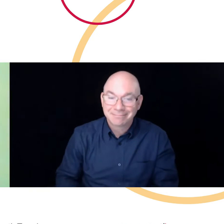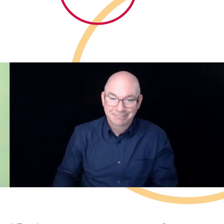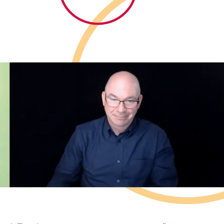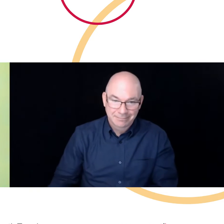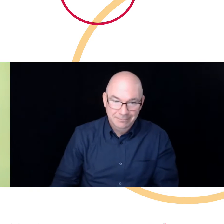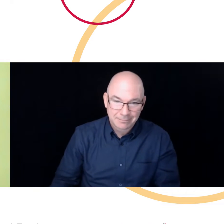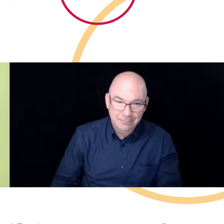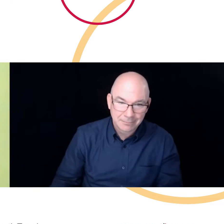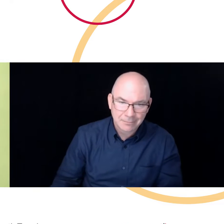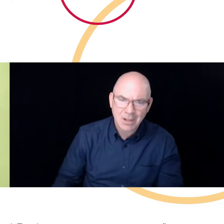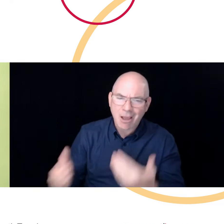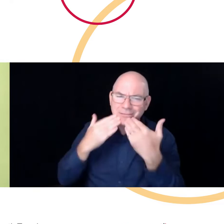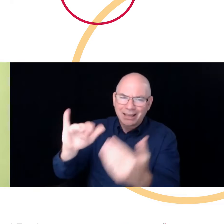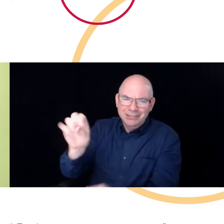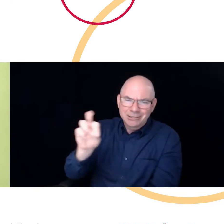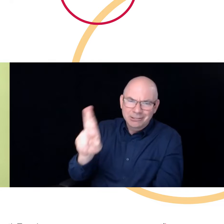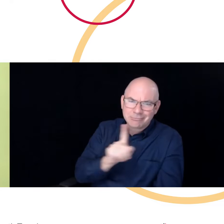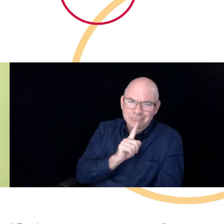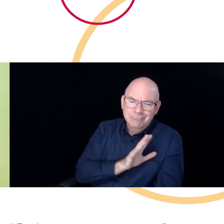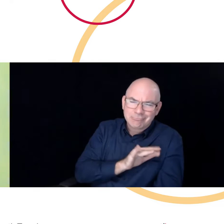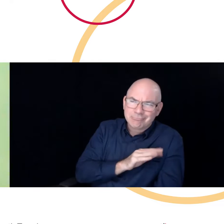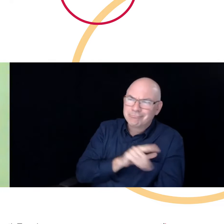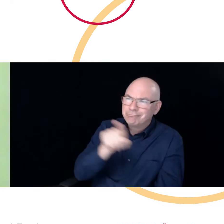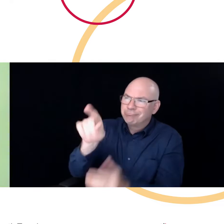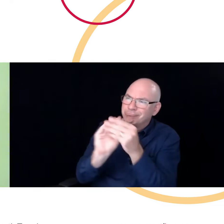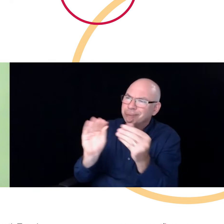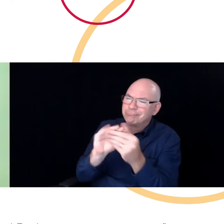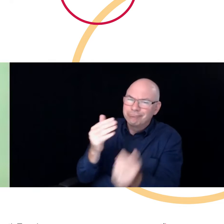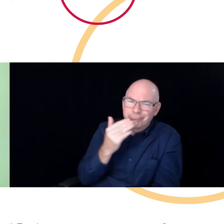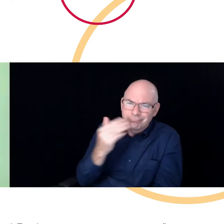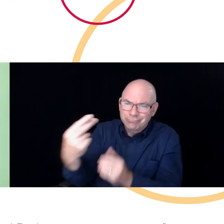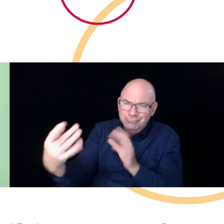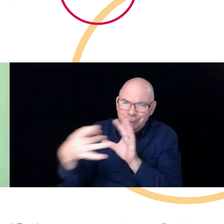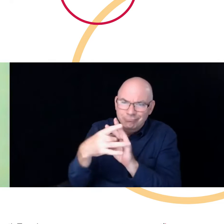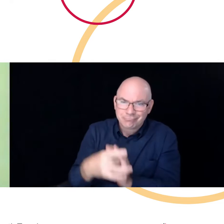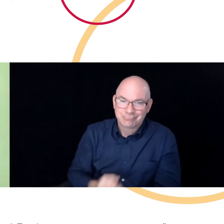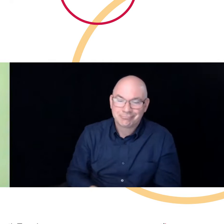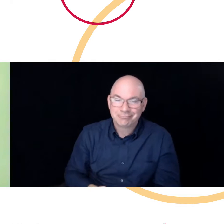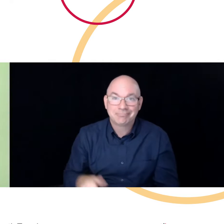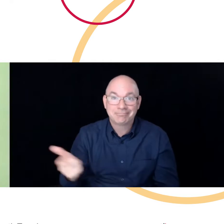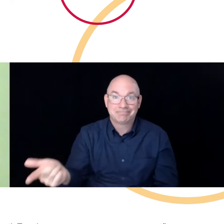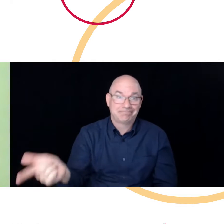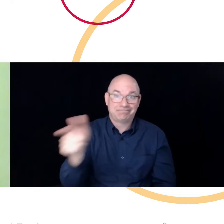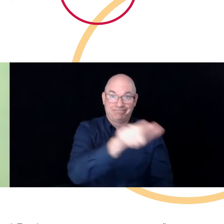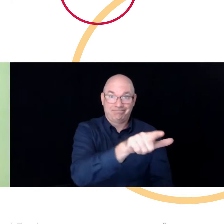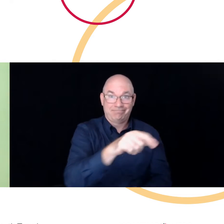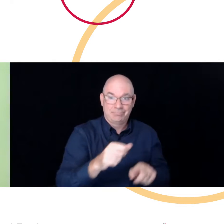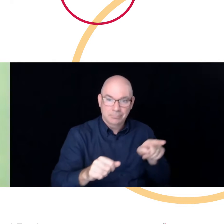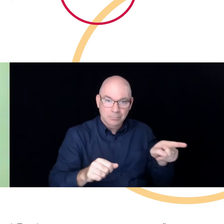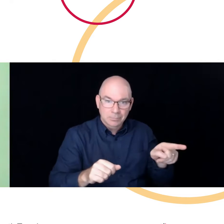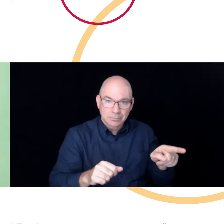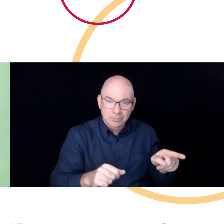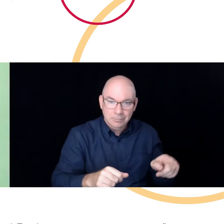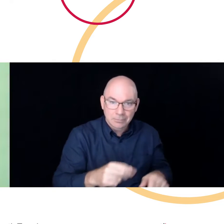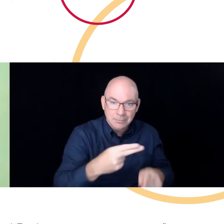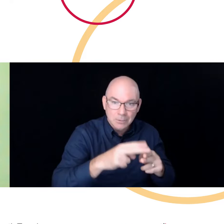Thank you so much, Jennifer. It's really great to hear from you. Thank you for joining us today. Now we will hear from Ufra